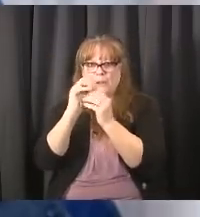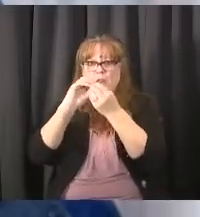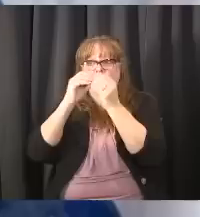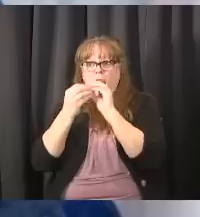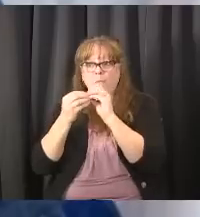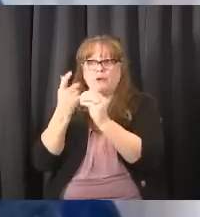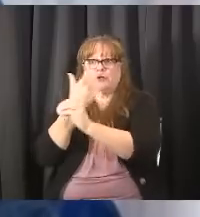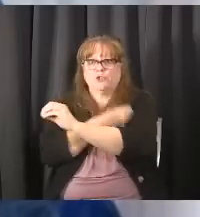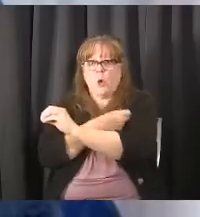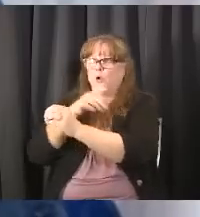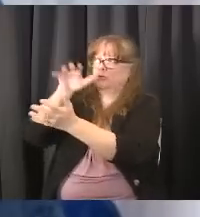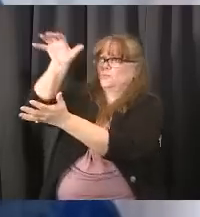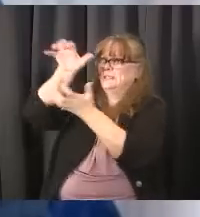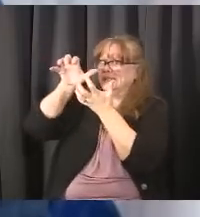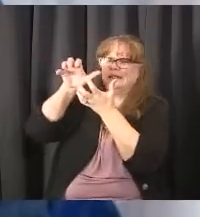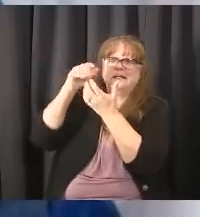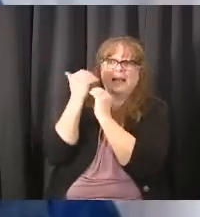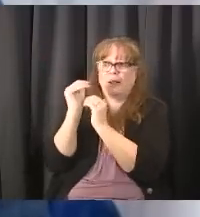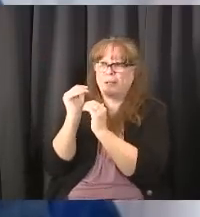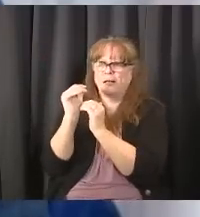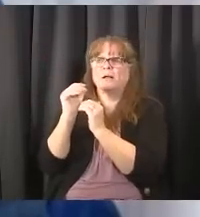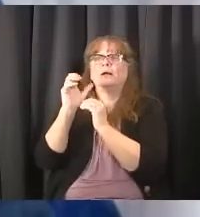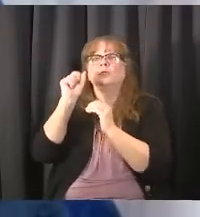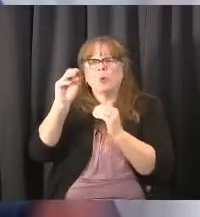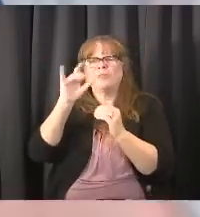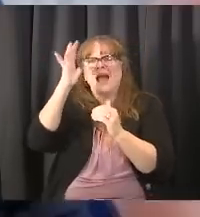and also reduce